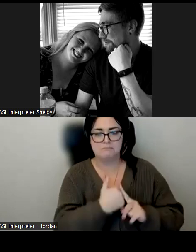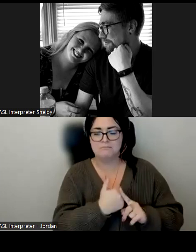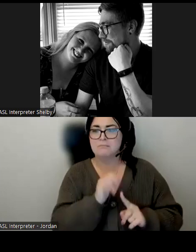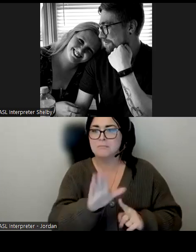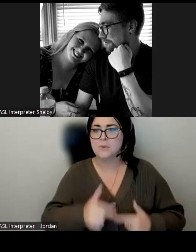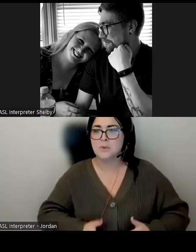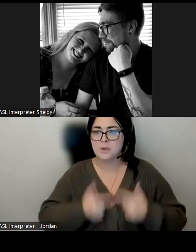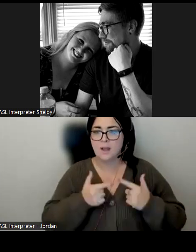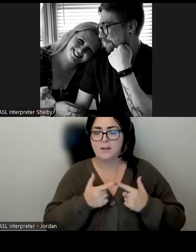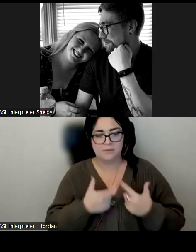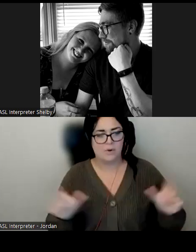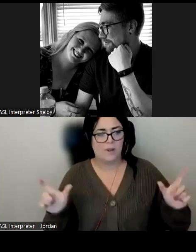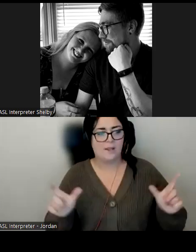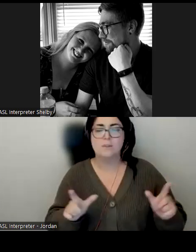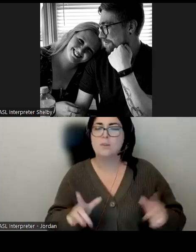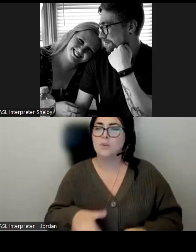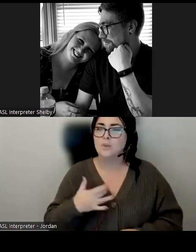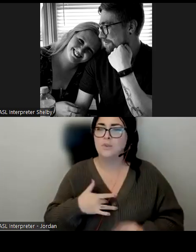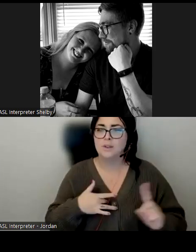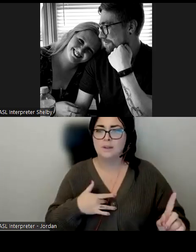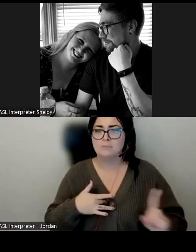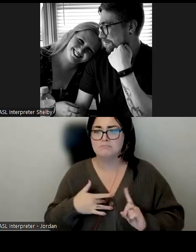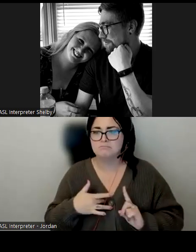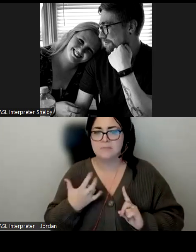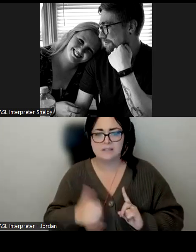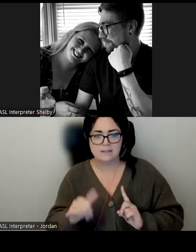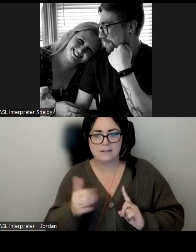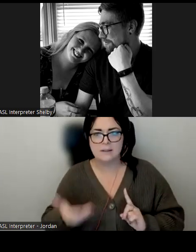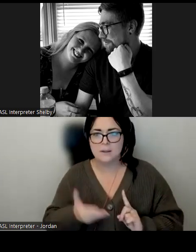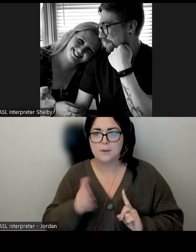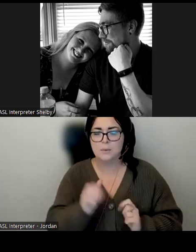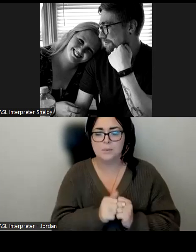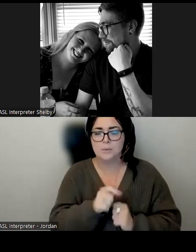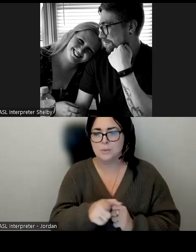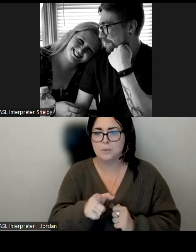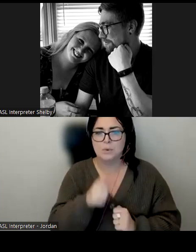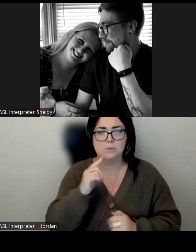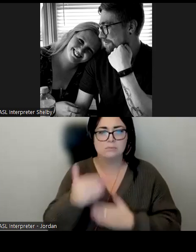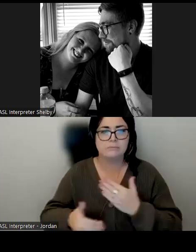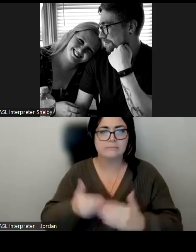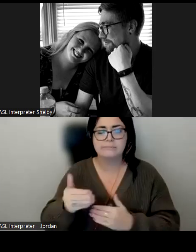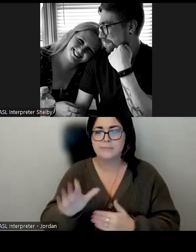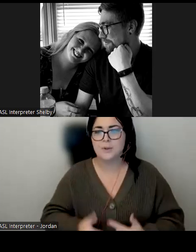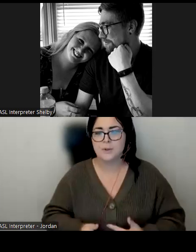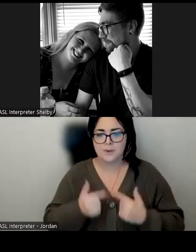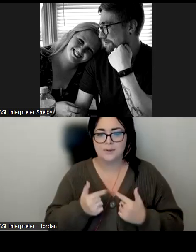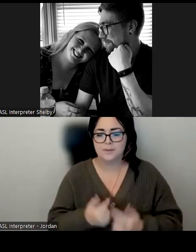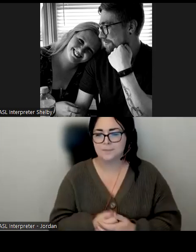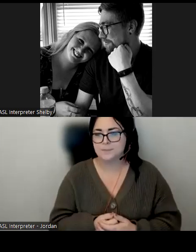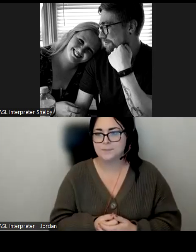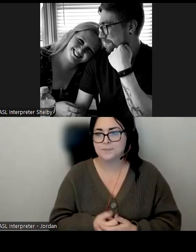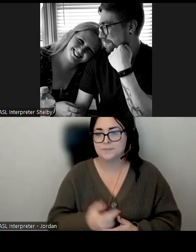they continue to be with you wherever you go. Our brains, our bodies